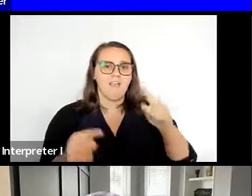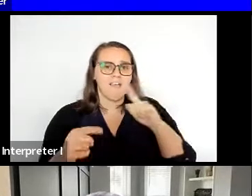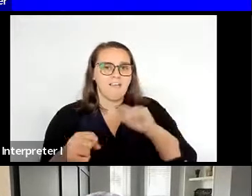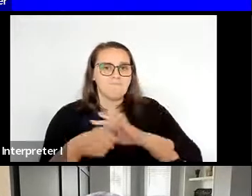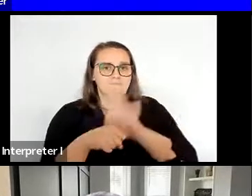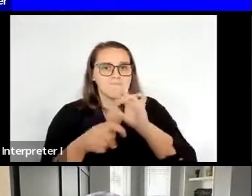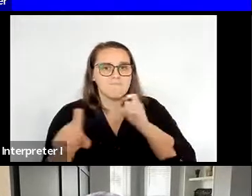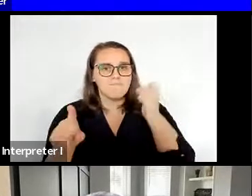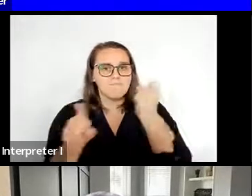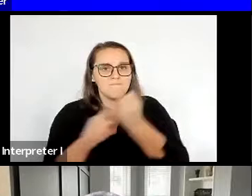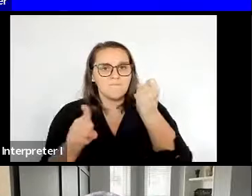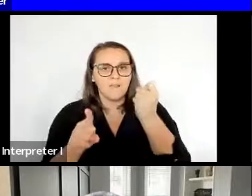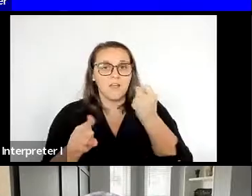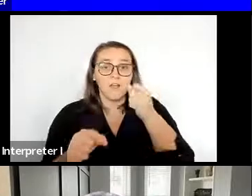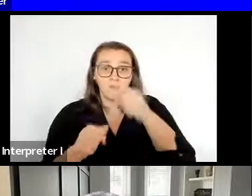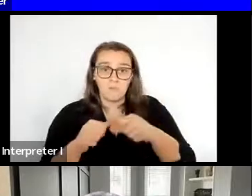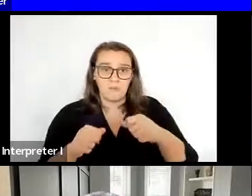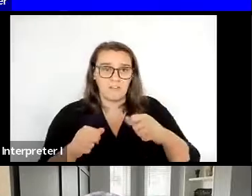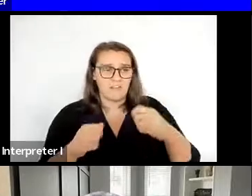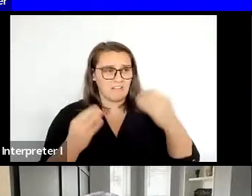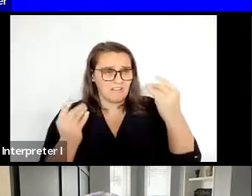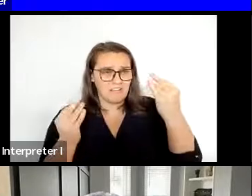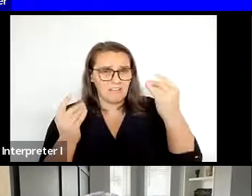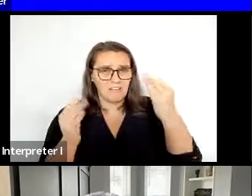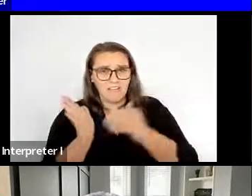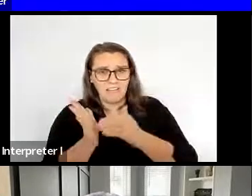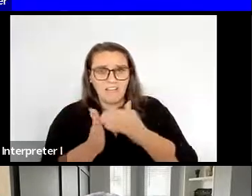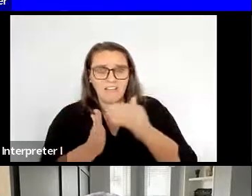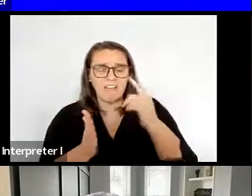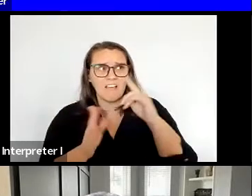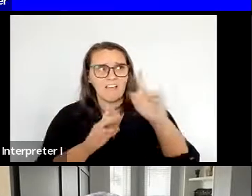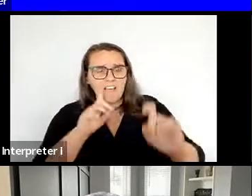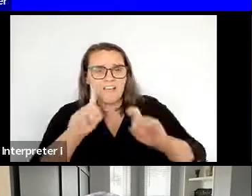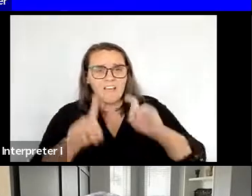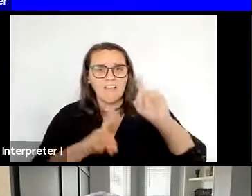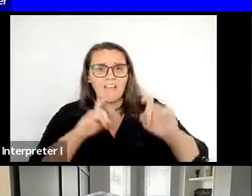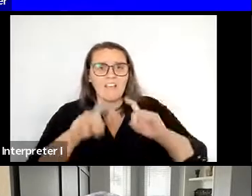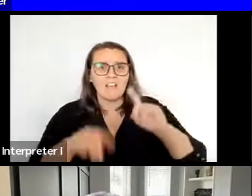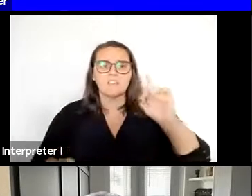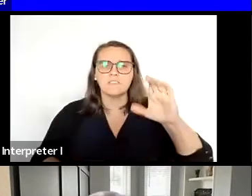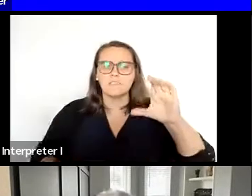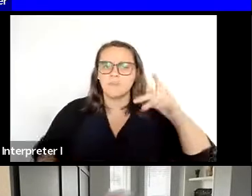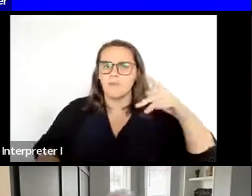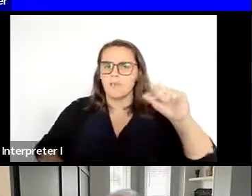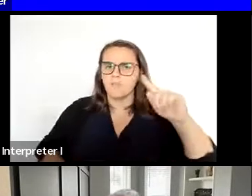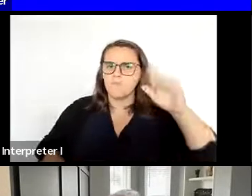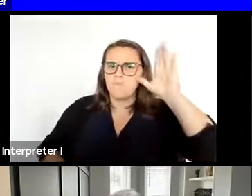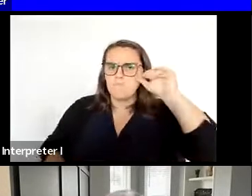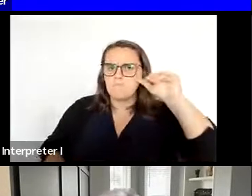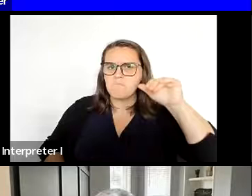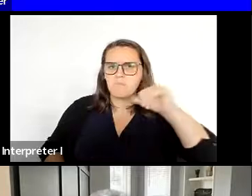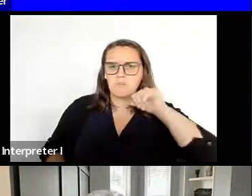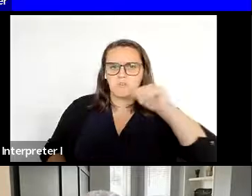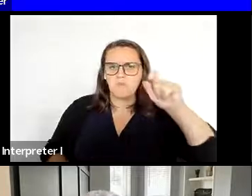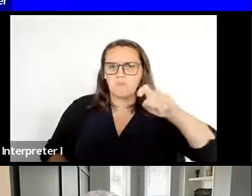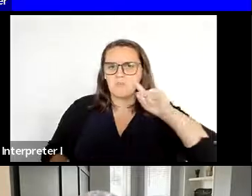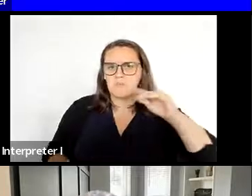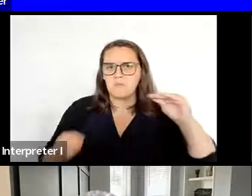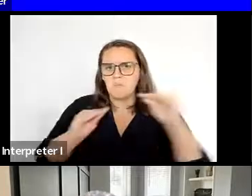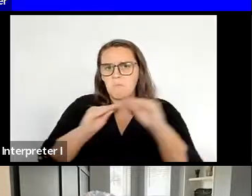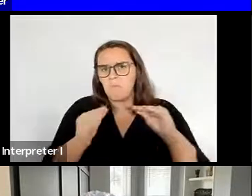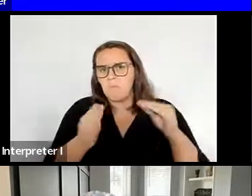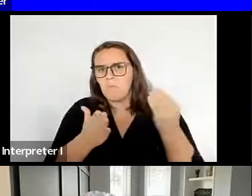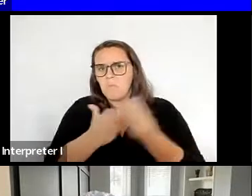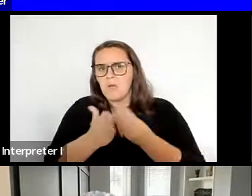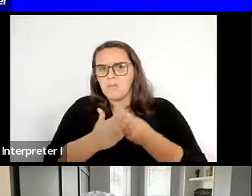when I remember asking multiple times, and DCPS insisted that they did not need any additional funds to provide